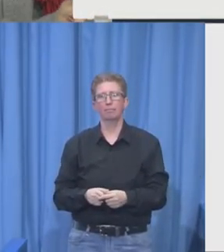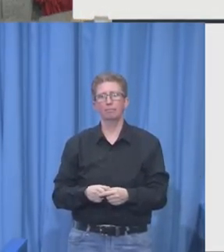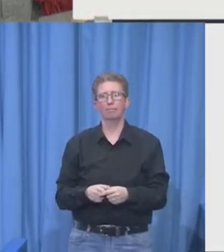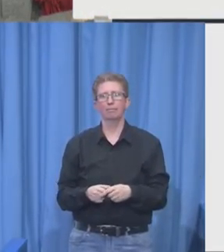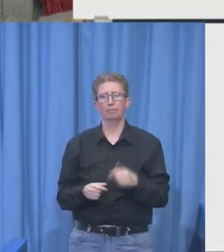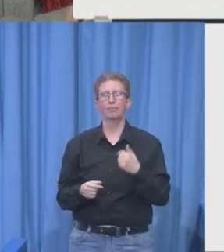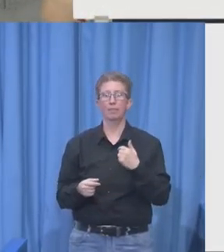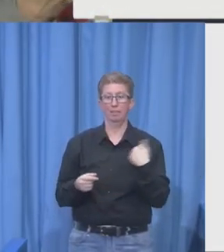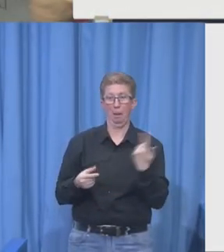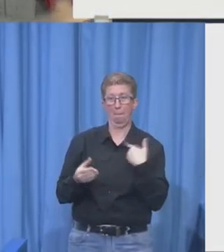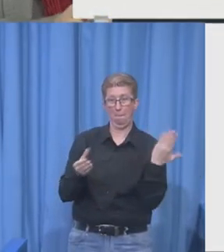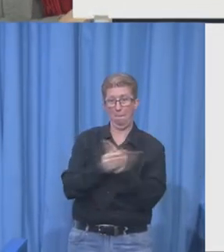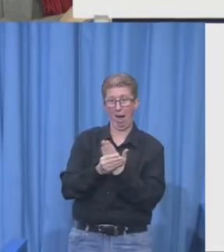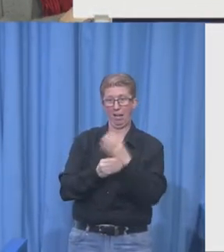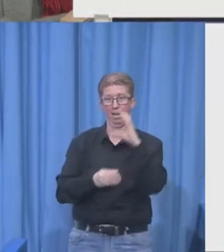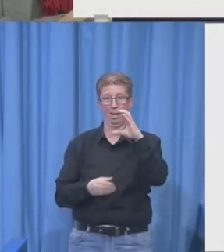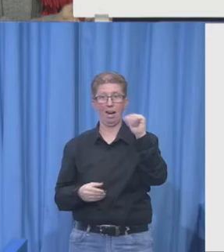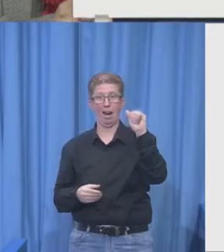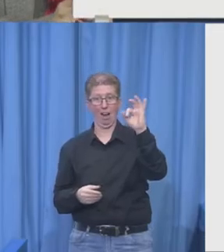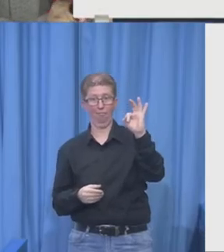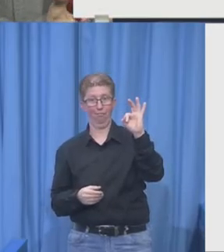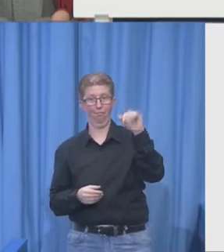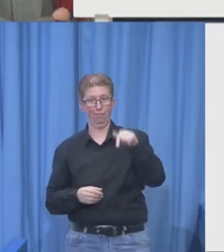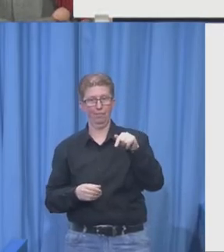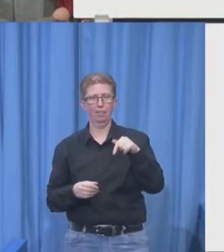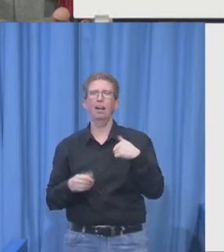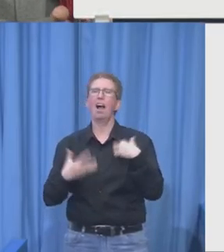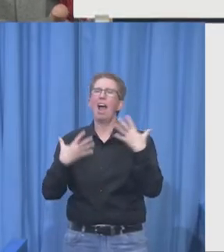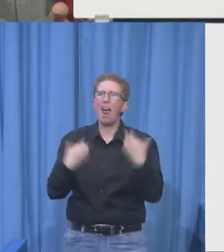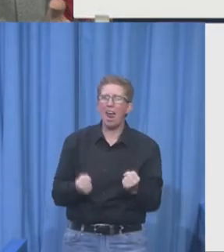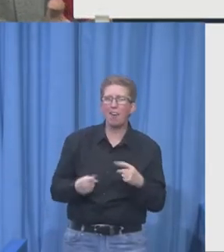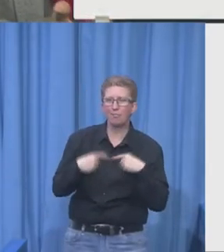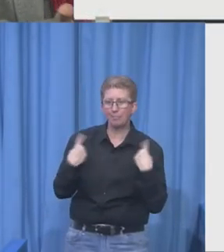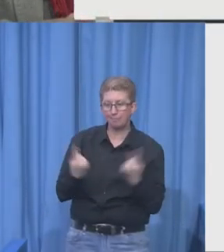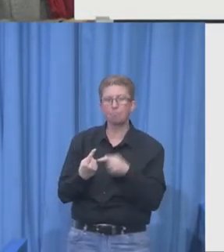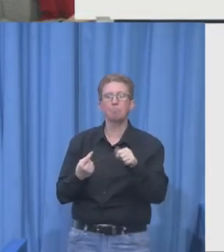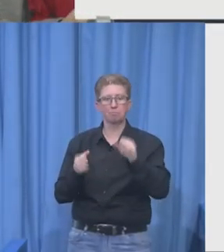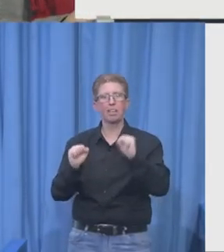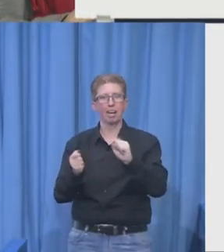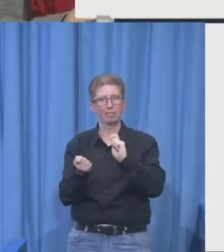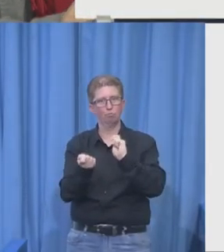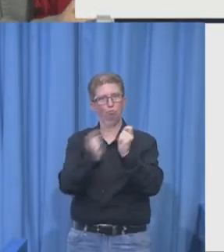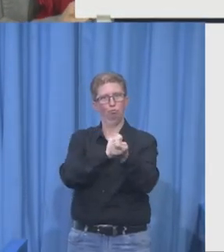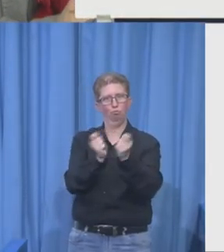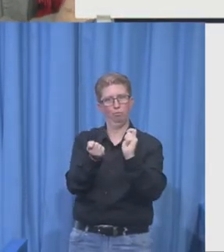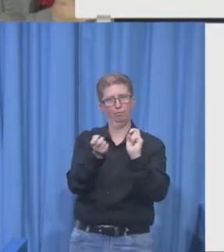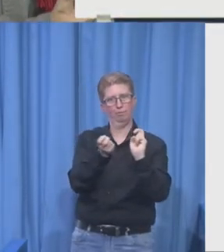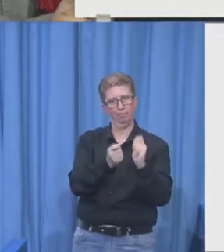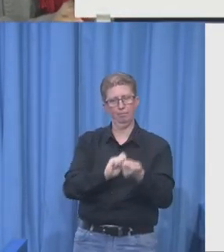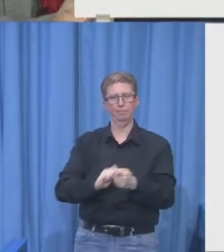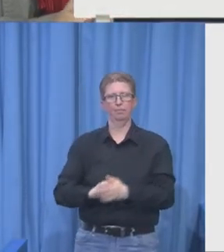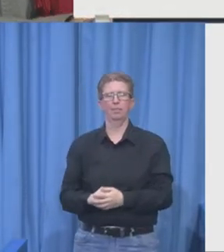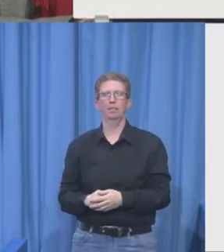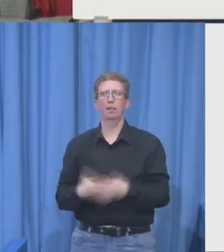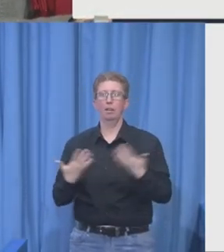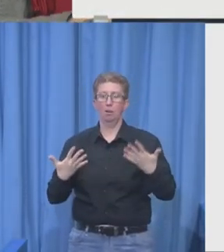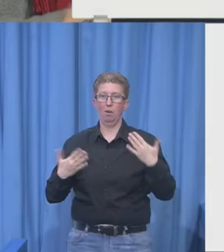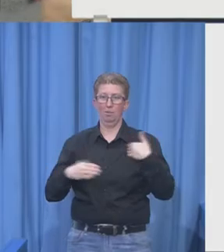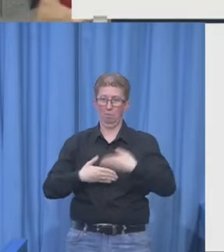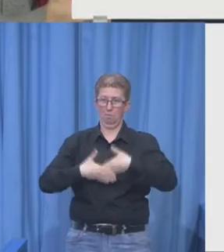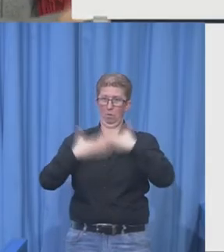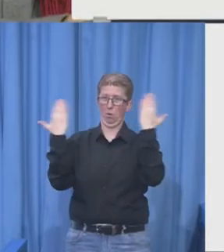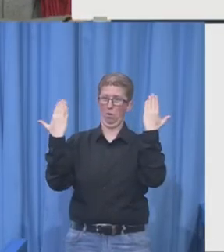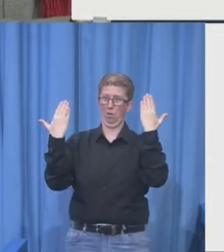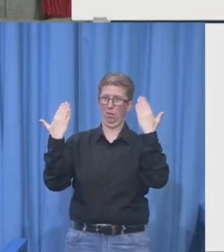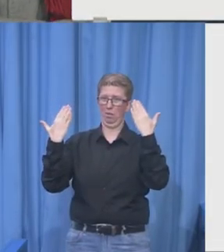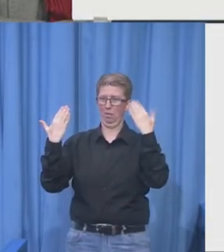bit about the bank. You're probably most familiar with the World Bank and with the IDB, but CAF is as important